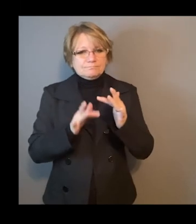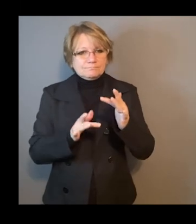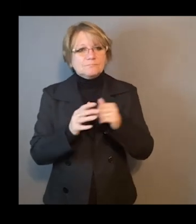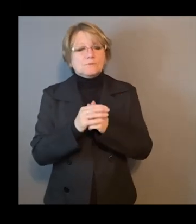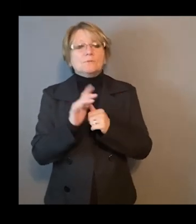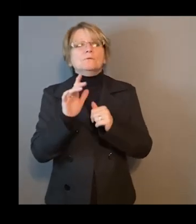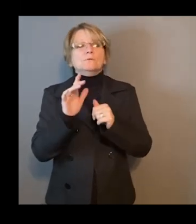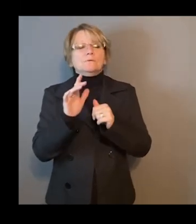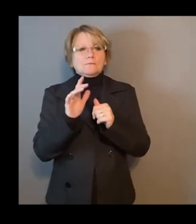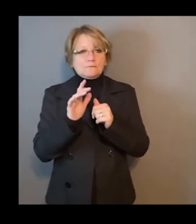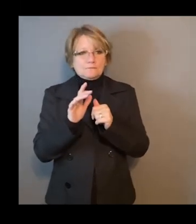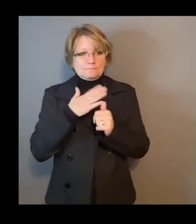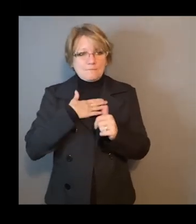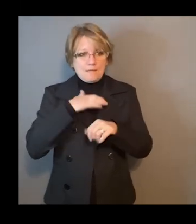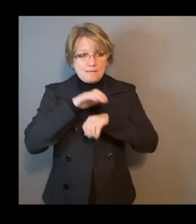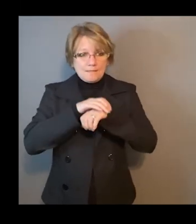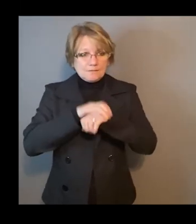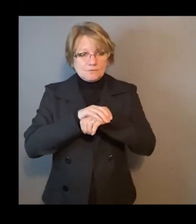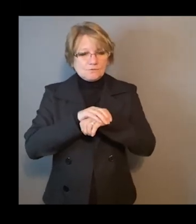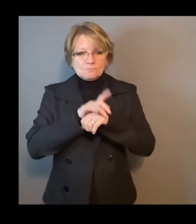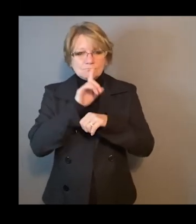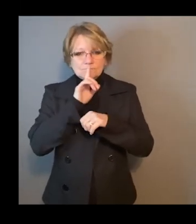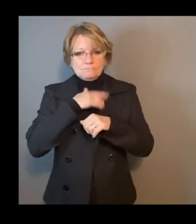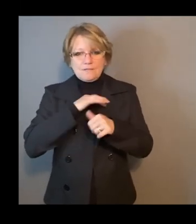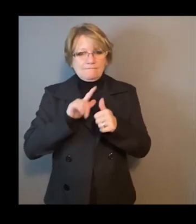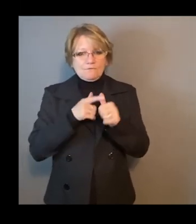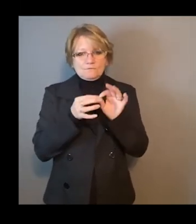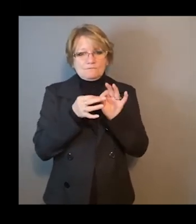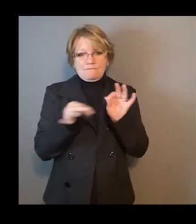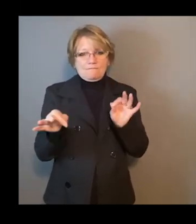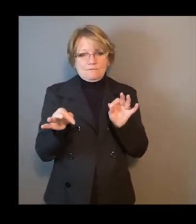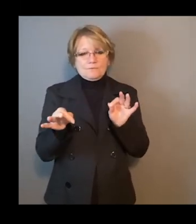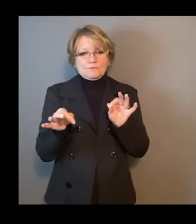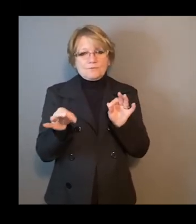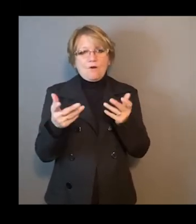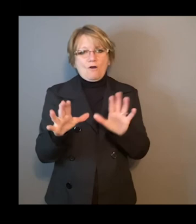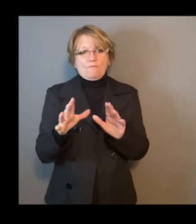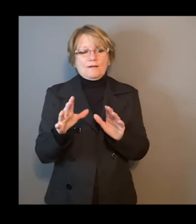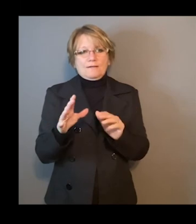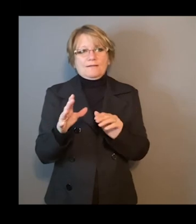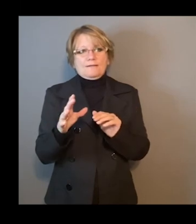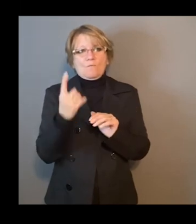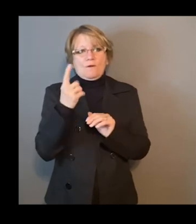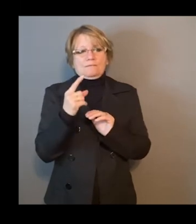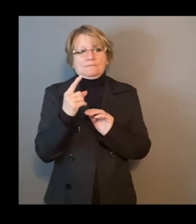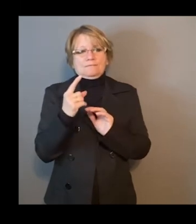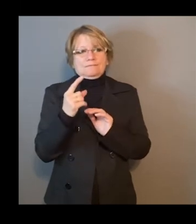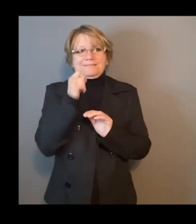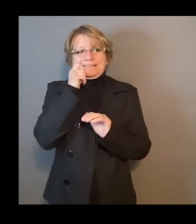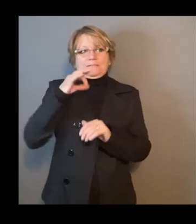I was in my English wasn't my first language. I was already felt like at a disadvantage than other kids.